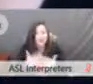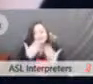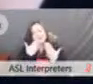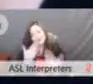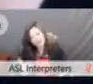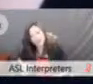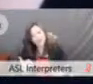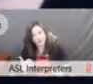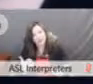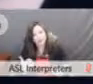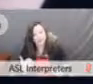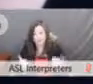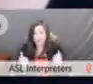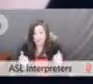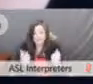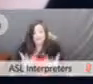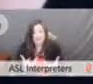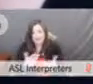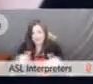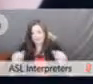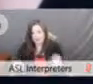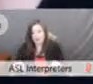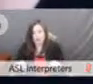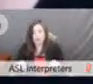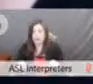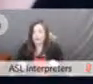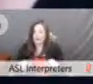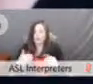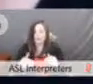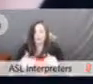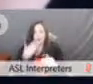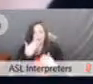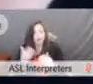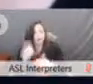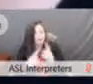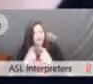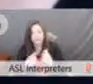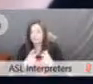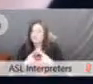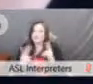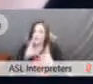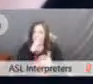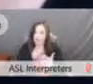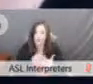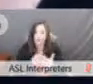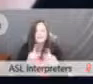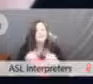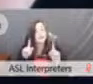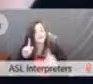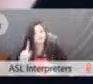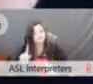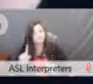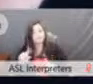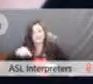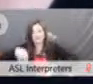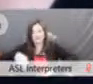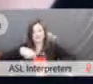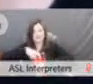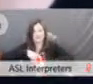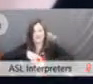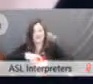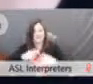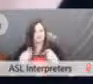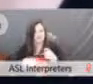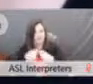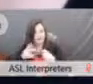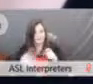to get to as many as we possibly could. They were all very good questions, but we are going to end this portion of the town hall,